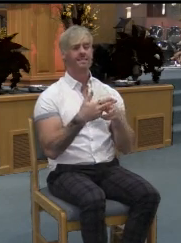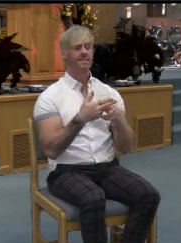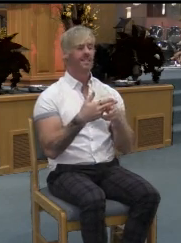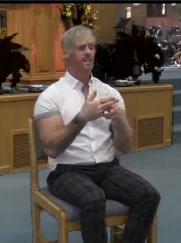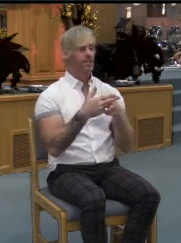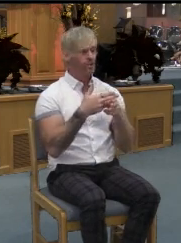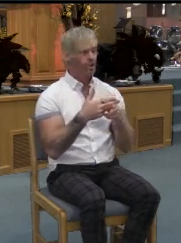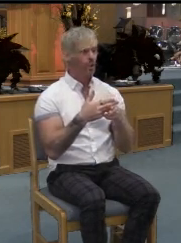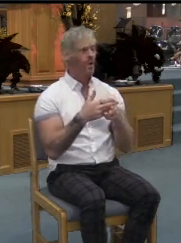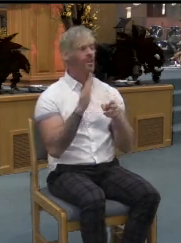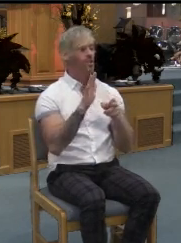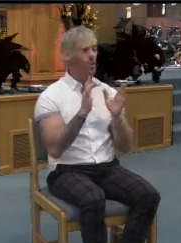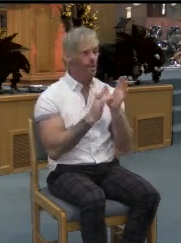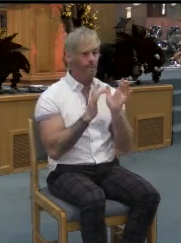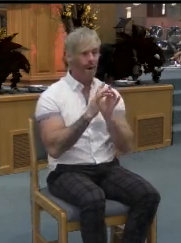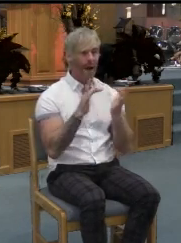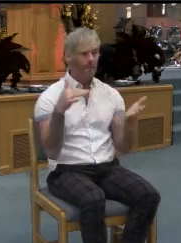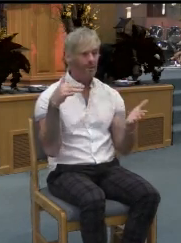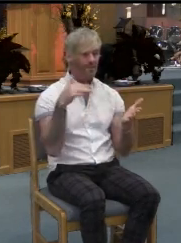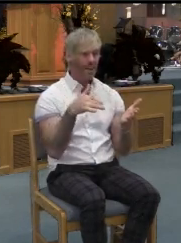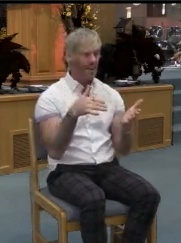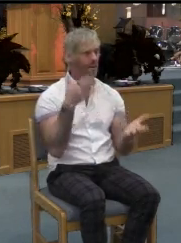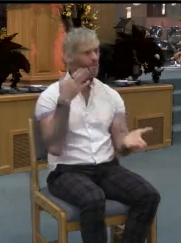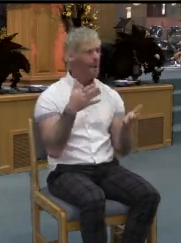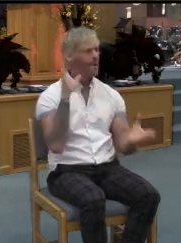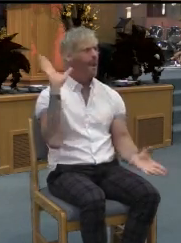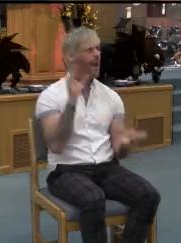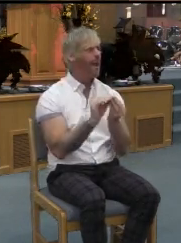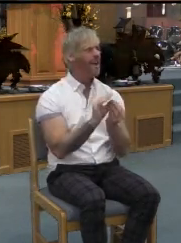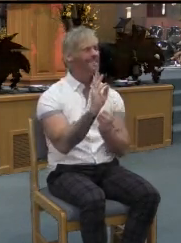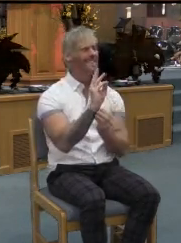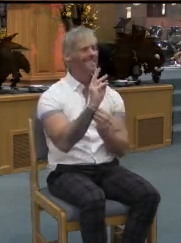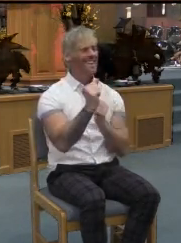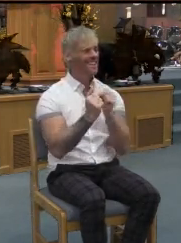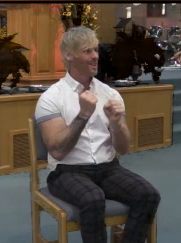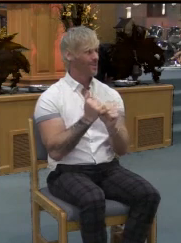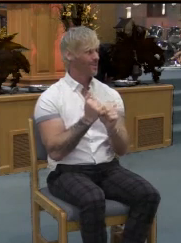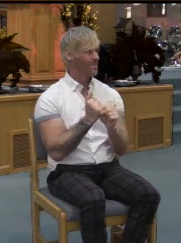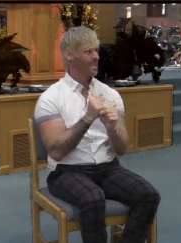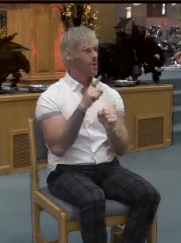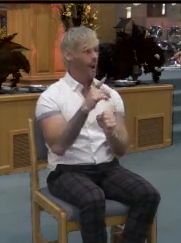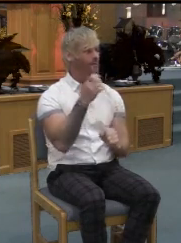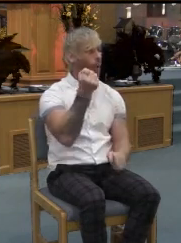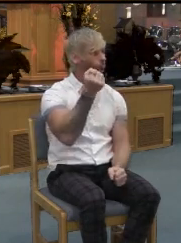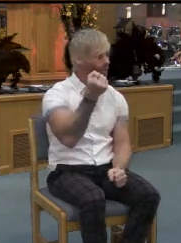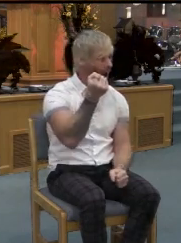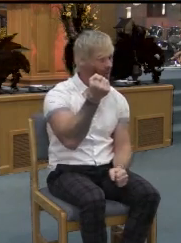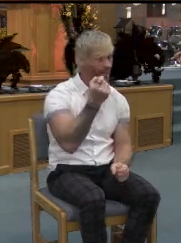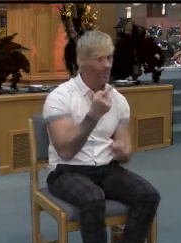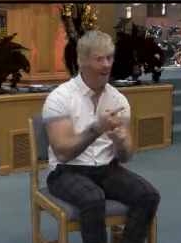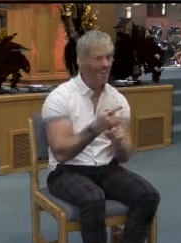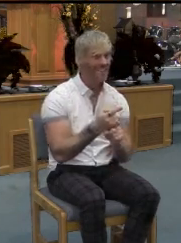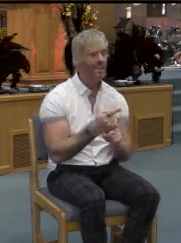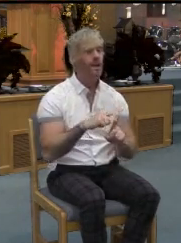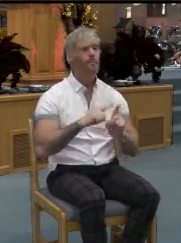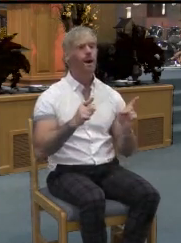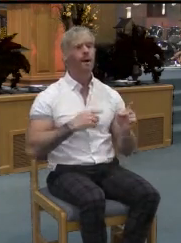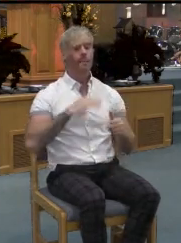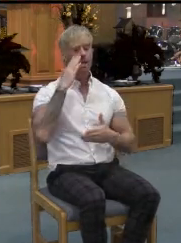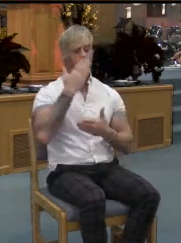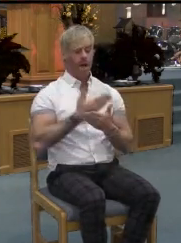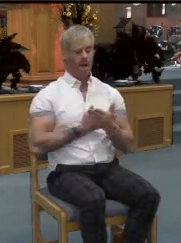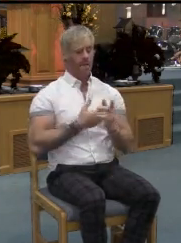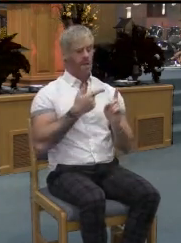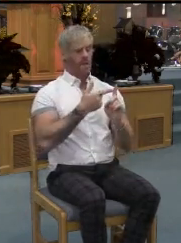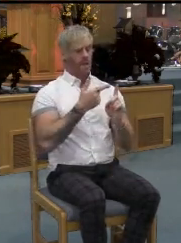but remember, you got to hang on, okay? And so Joseph probably looks at life differently than